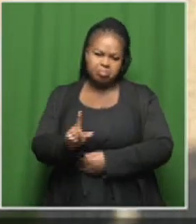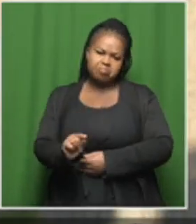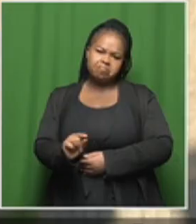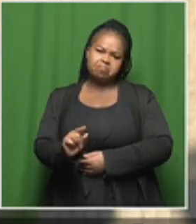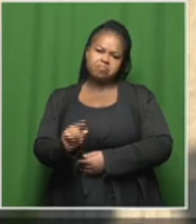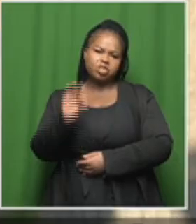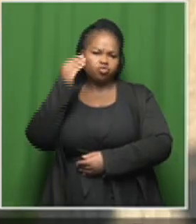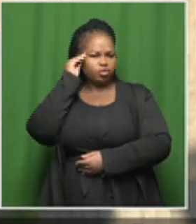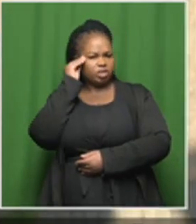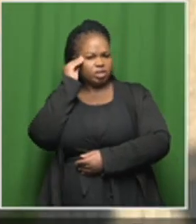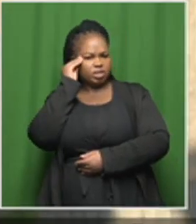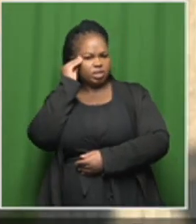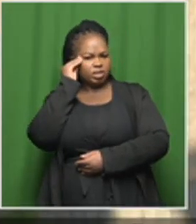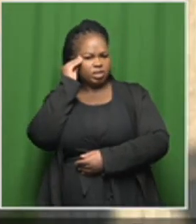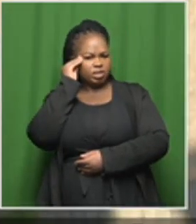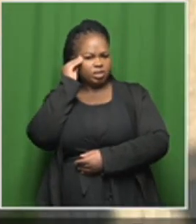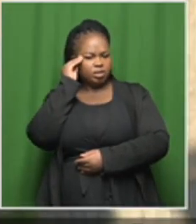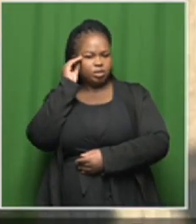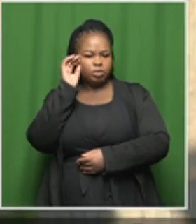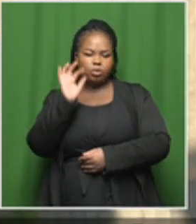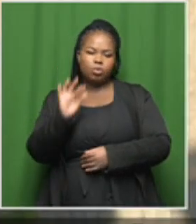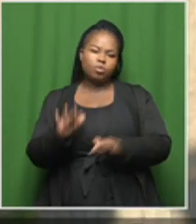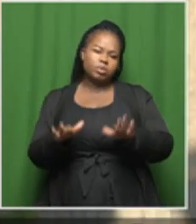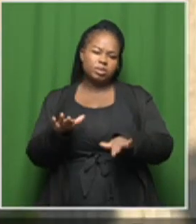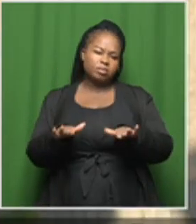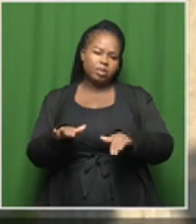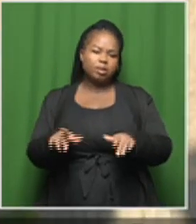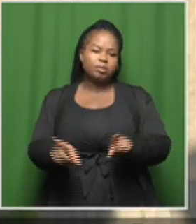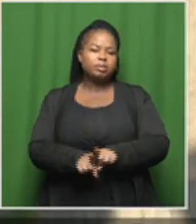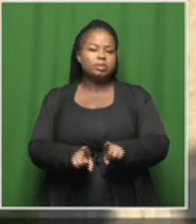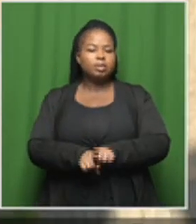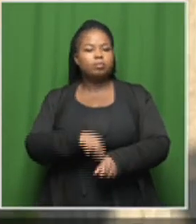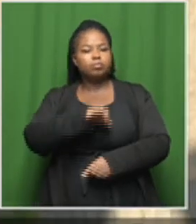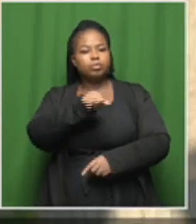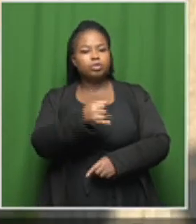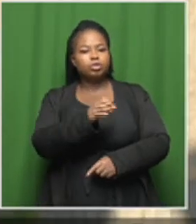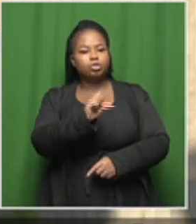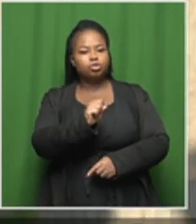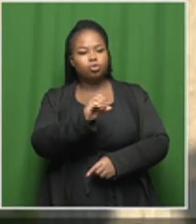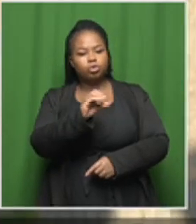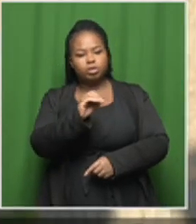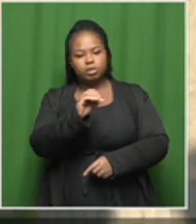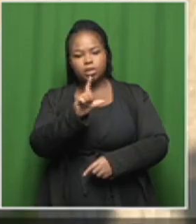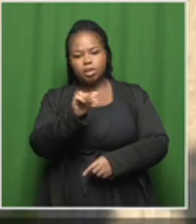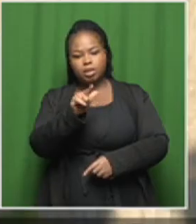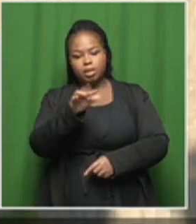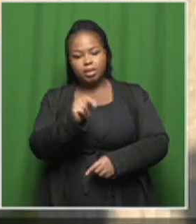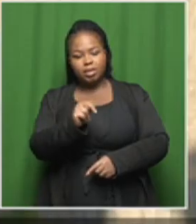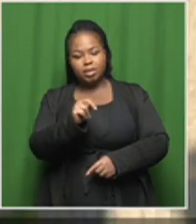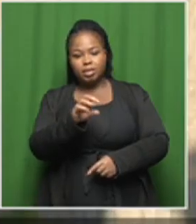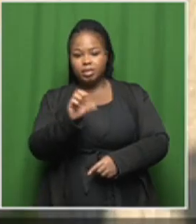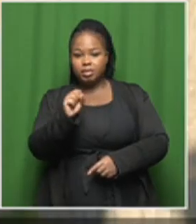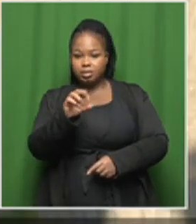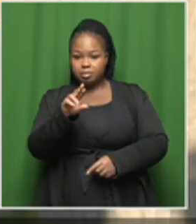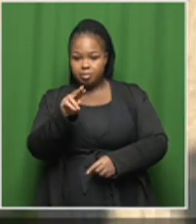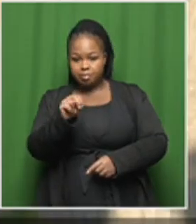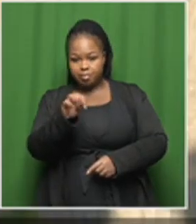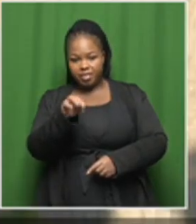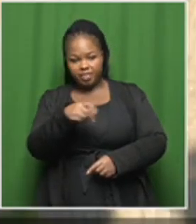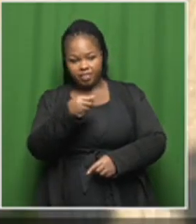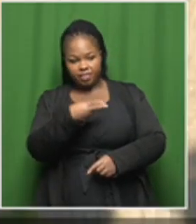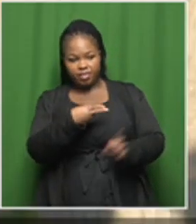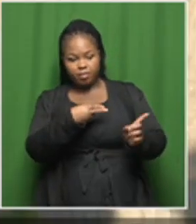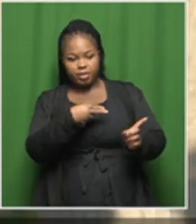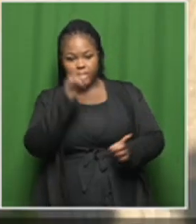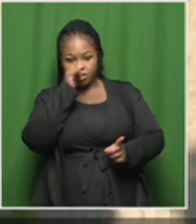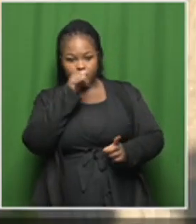interesting. It's a similar situation that they did with the Jocelyn Smith case not too long ago, where they actually went to the scene of the crime. But in